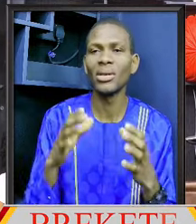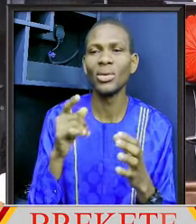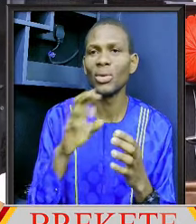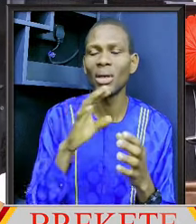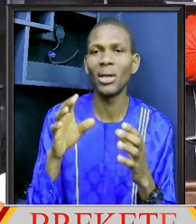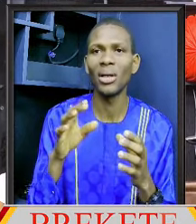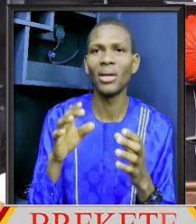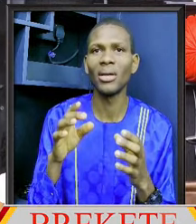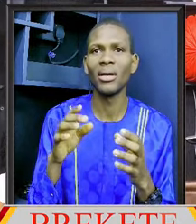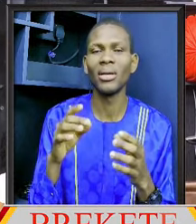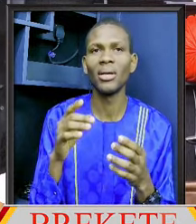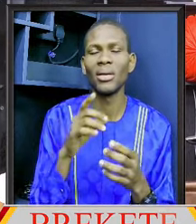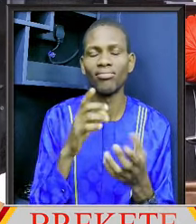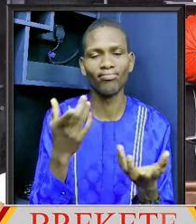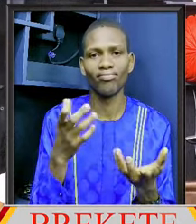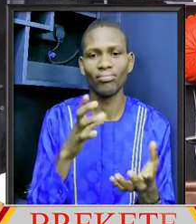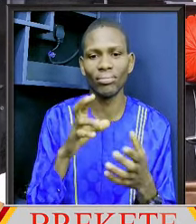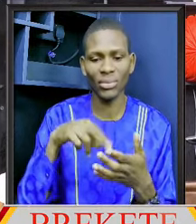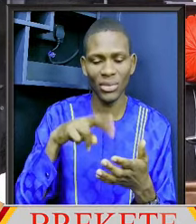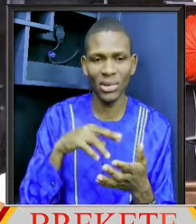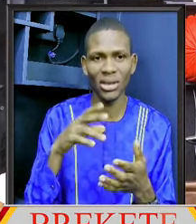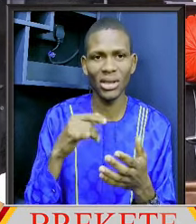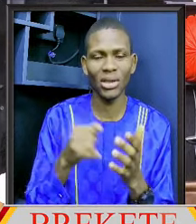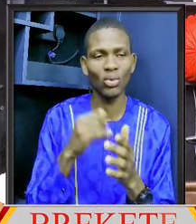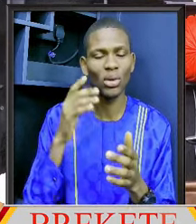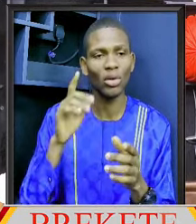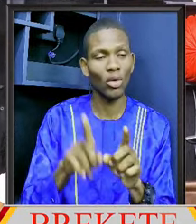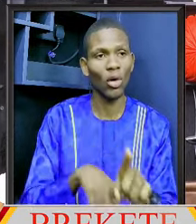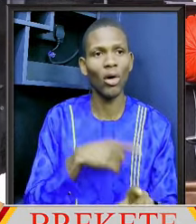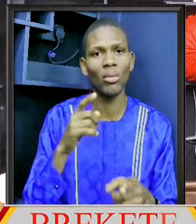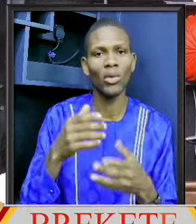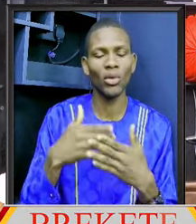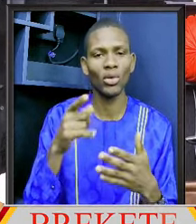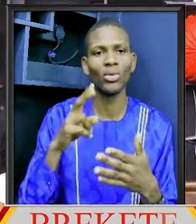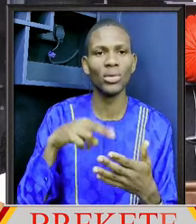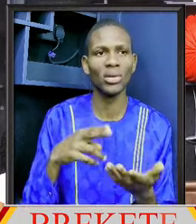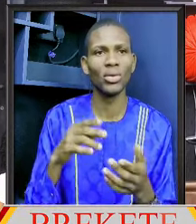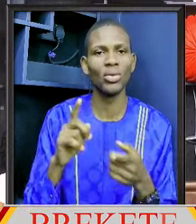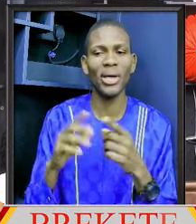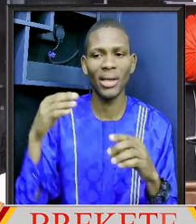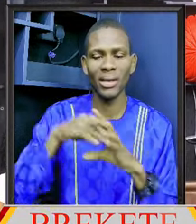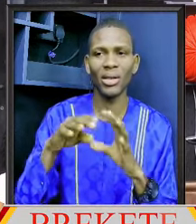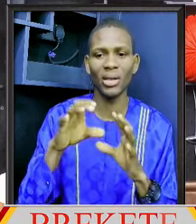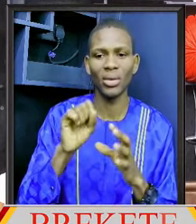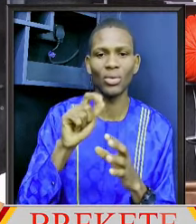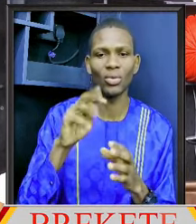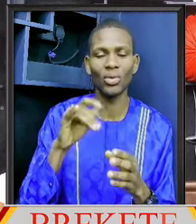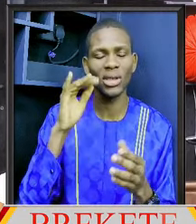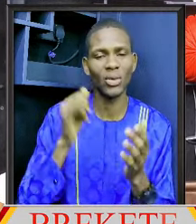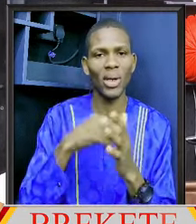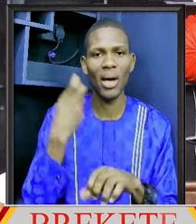it go tay before you read them. In fact, to enter studio go hard you.